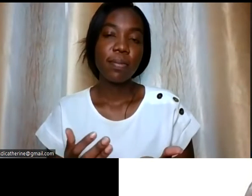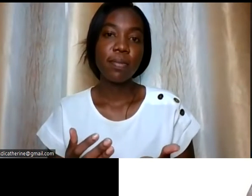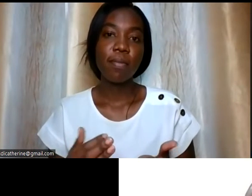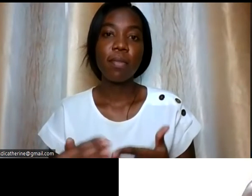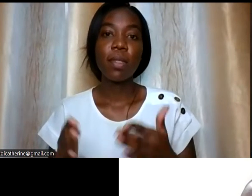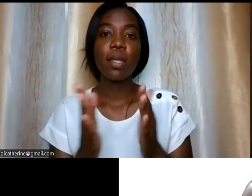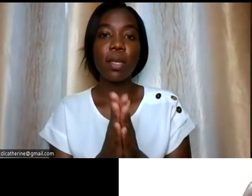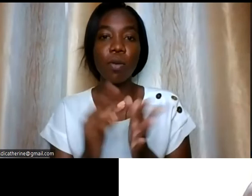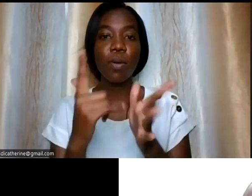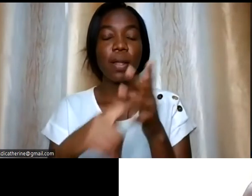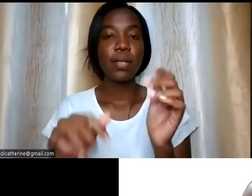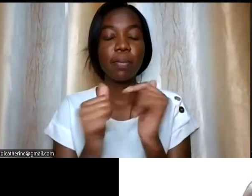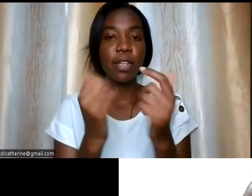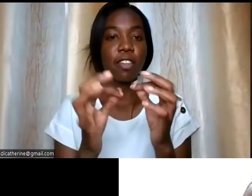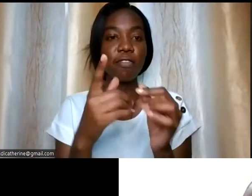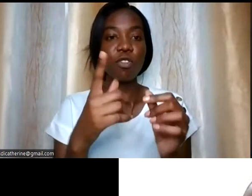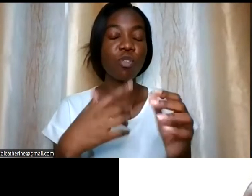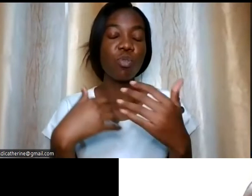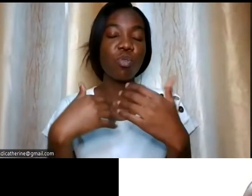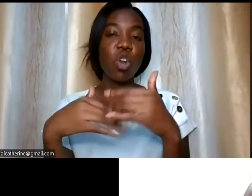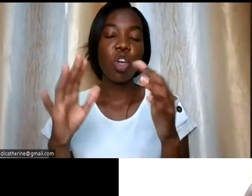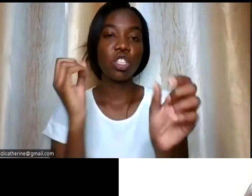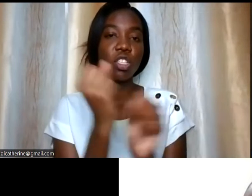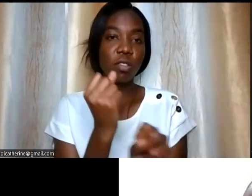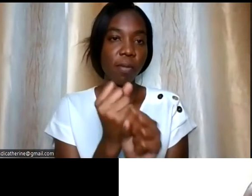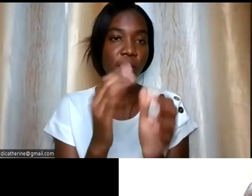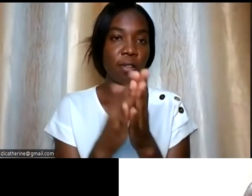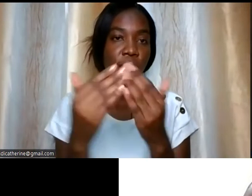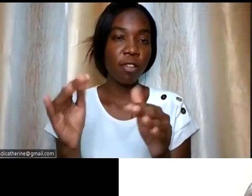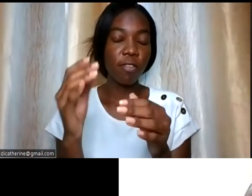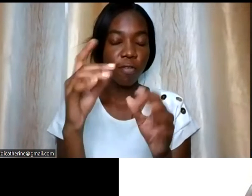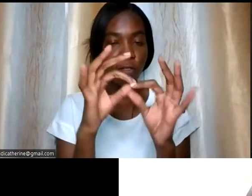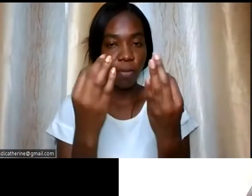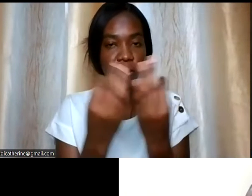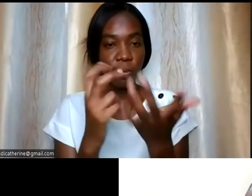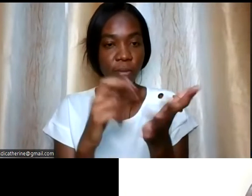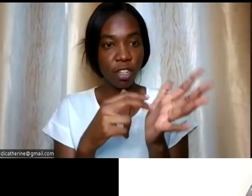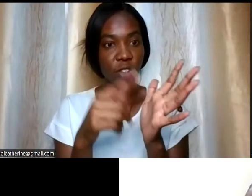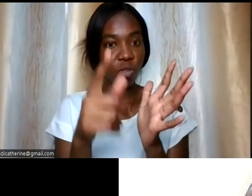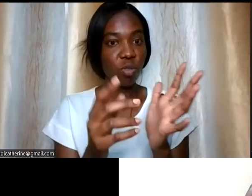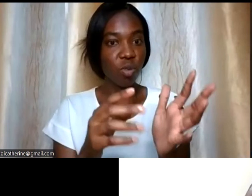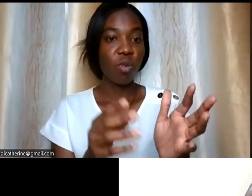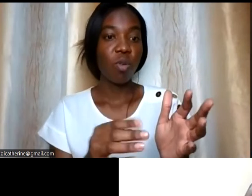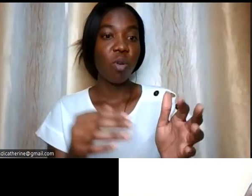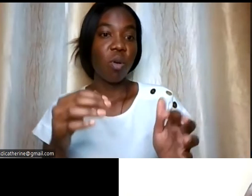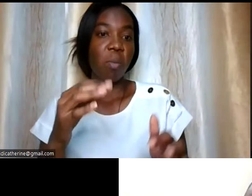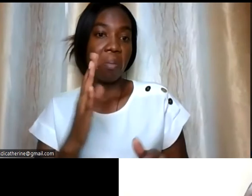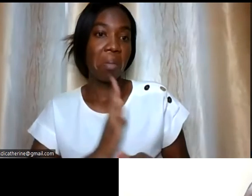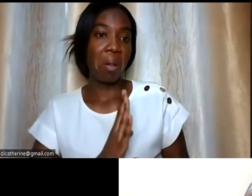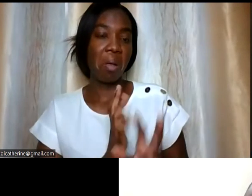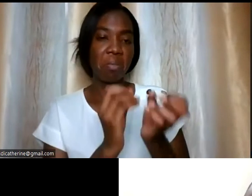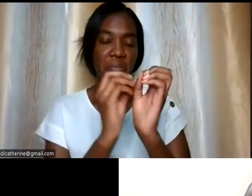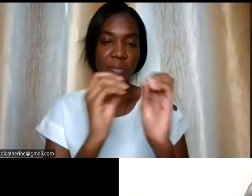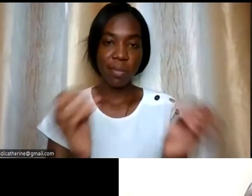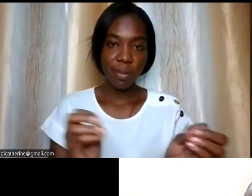you've lost your job and as you've as well lost your family? You have nowhere to belong. So as much as we do our work, as